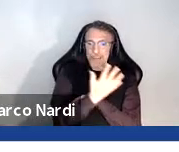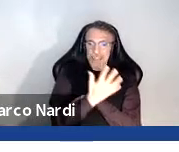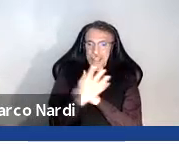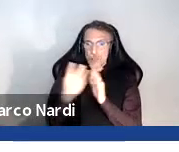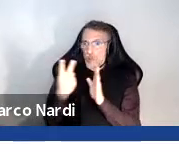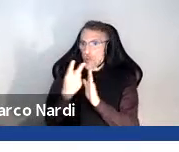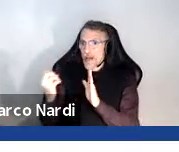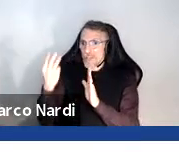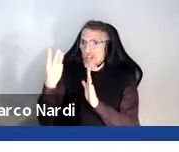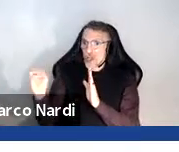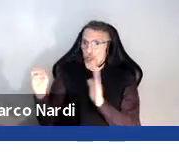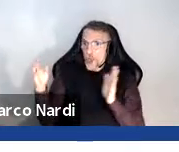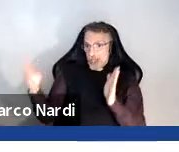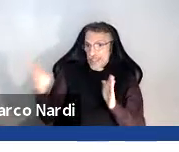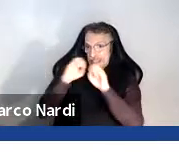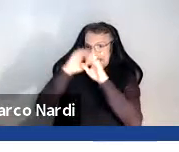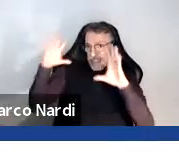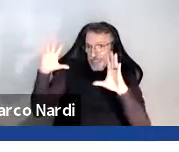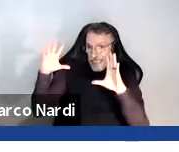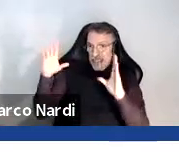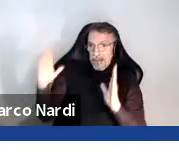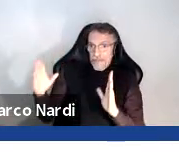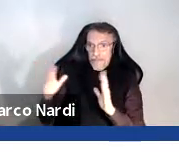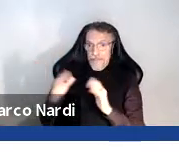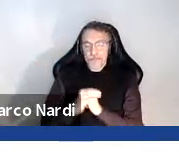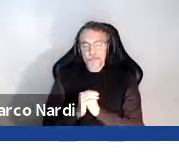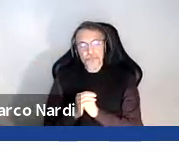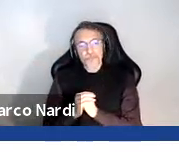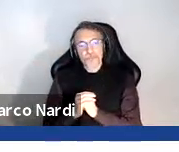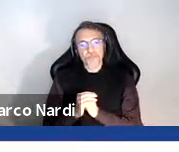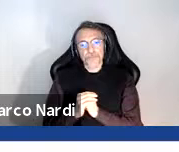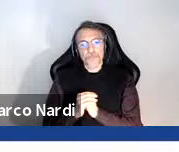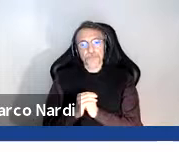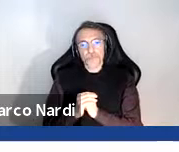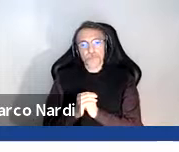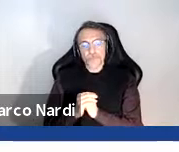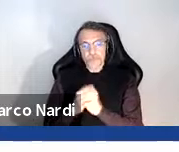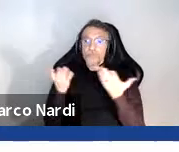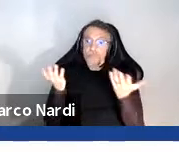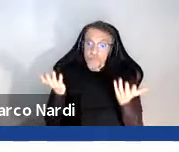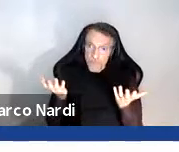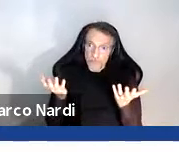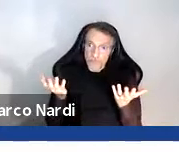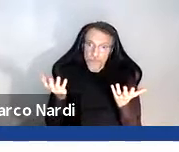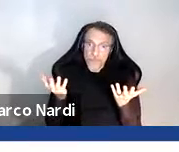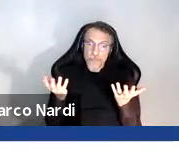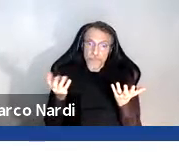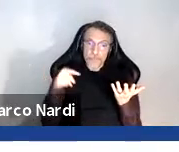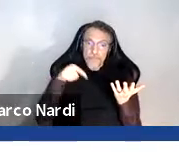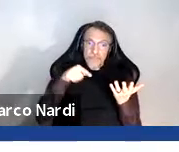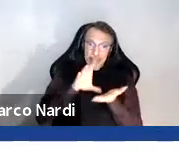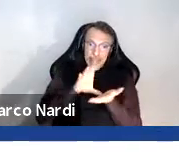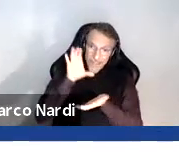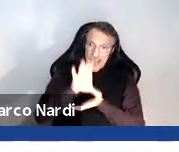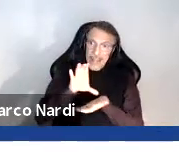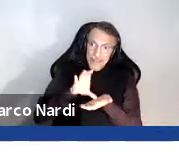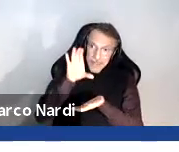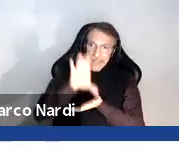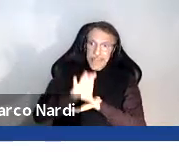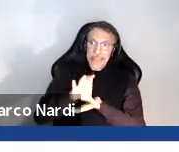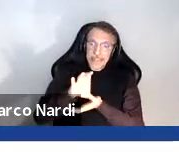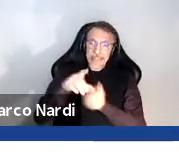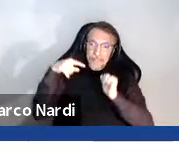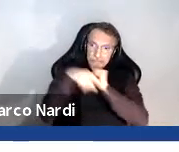2015-2030, okay, for the SDGs. And of course, this investment, this